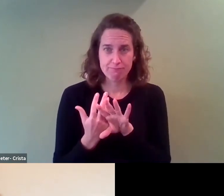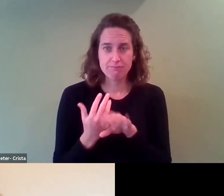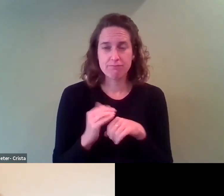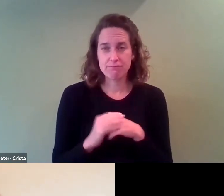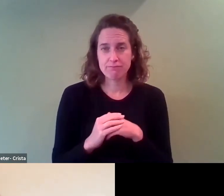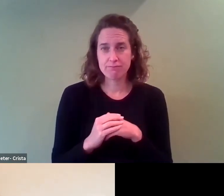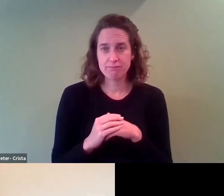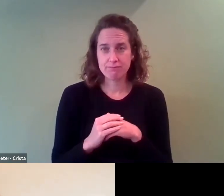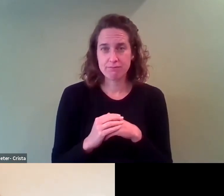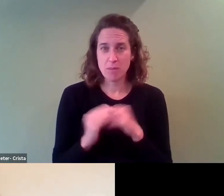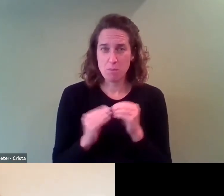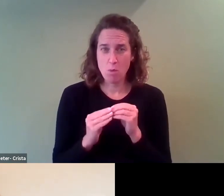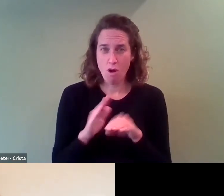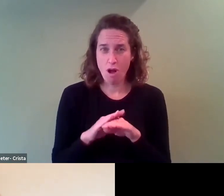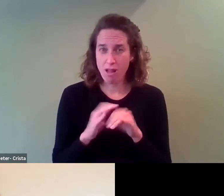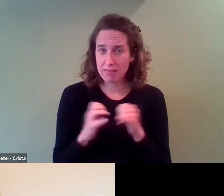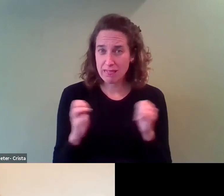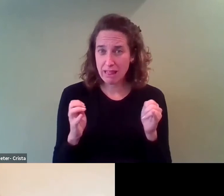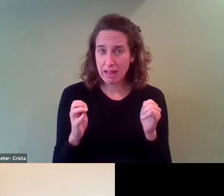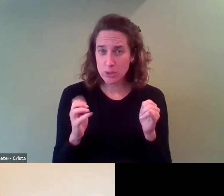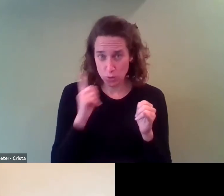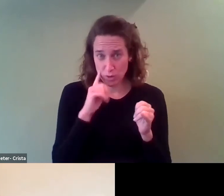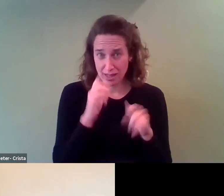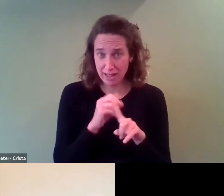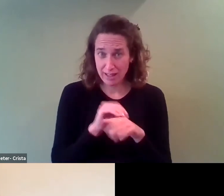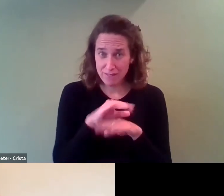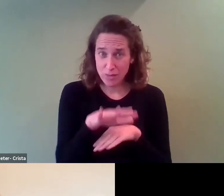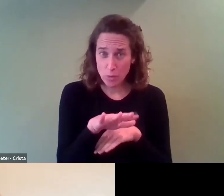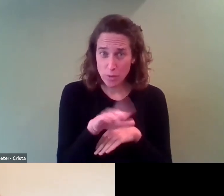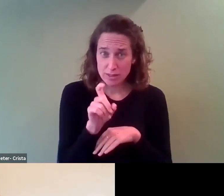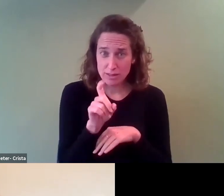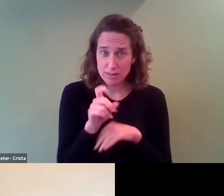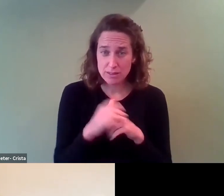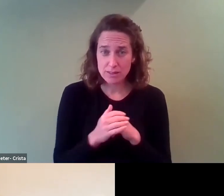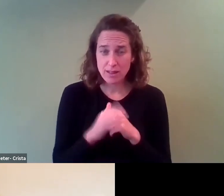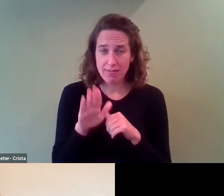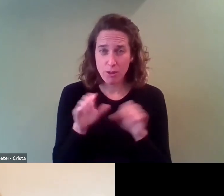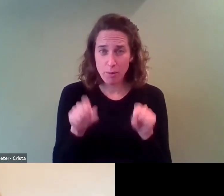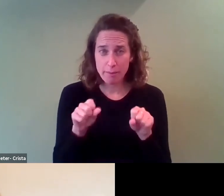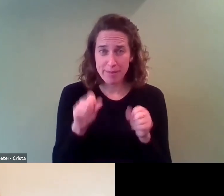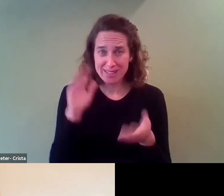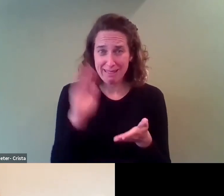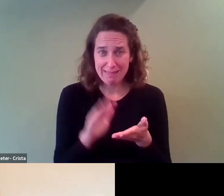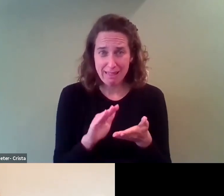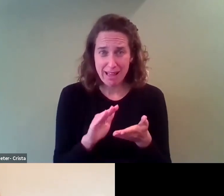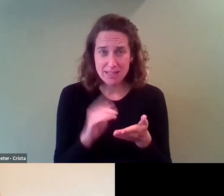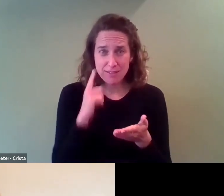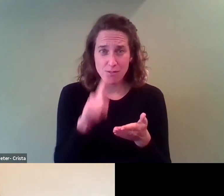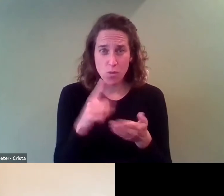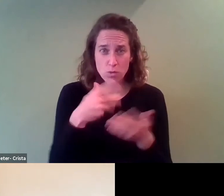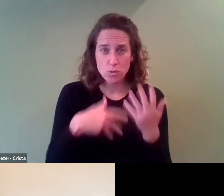And now it's more online. Do you think that's actually, it's been impacting their ability to develop social